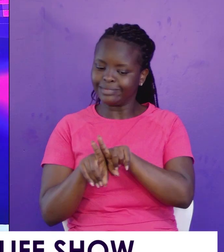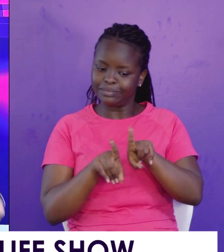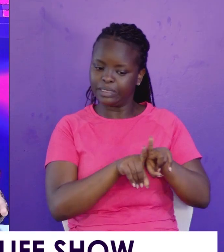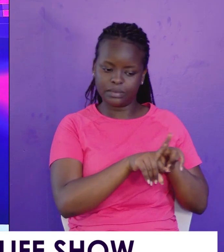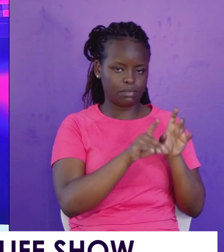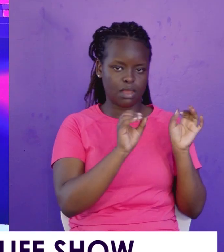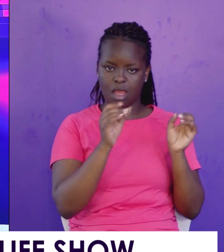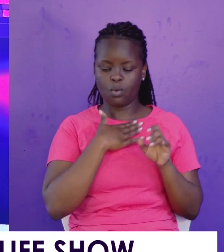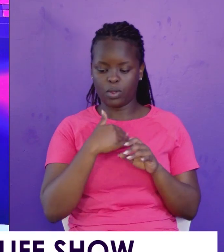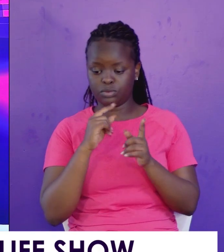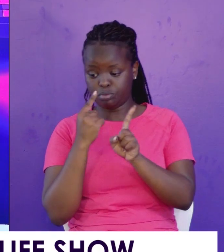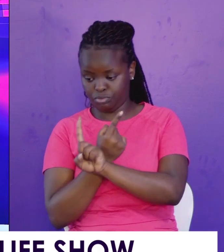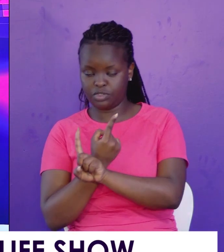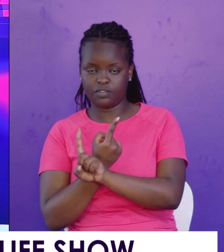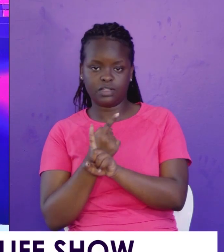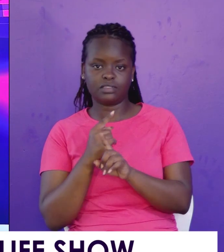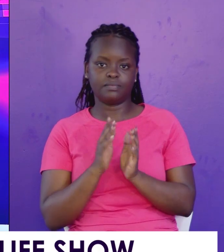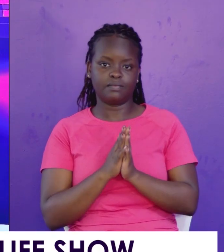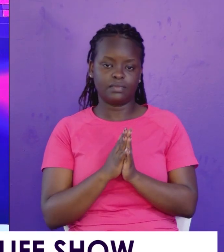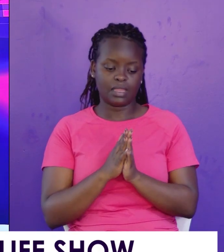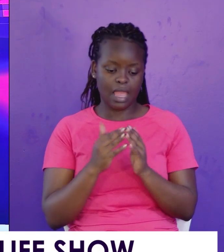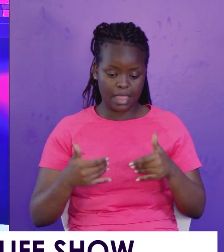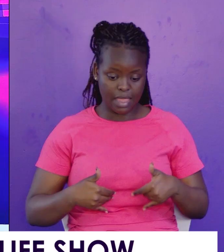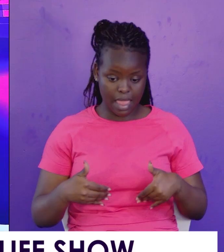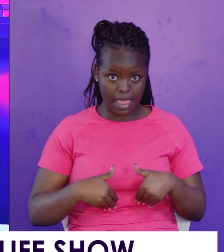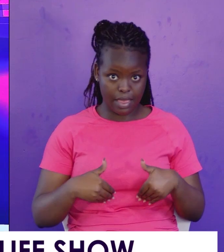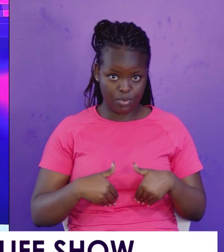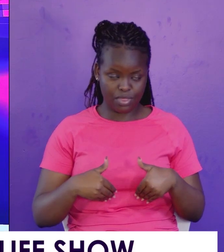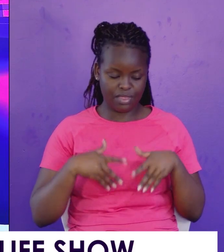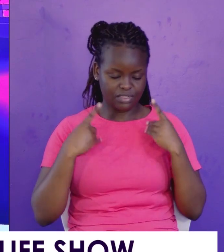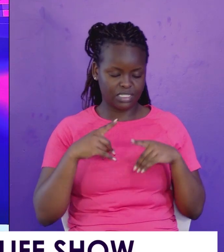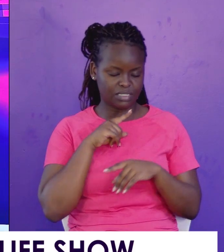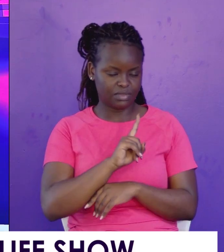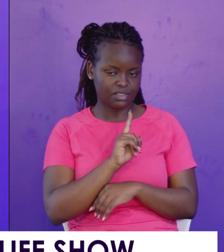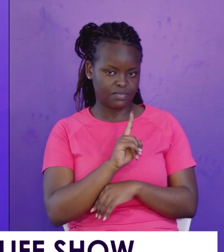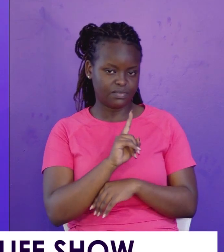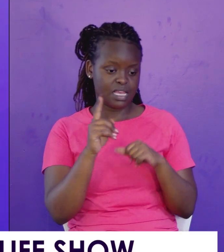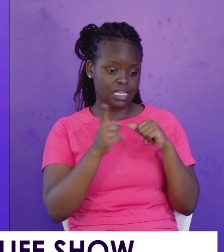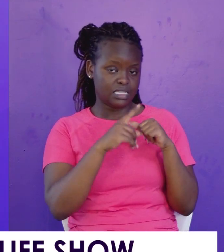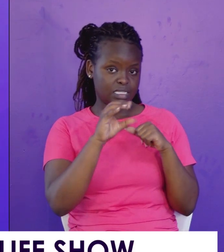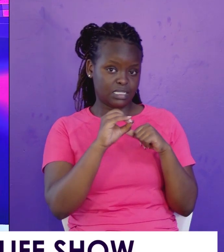to be different. The young people are expressing themselves. In the 60s, that is the age that is